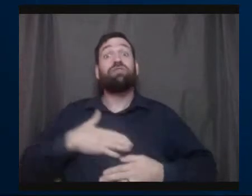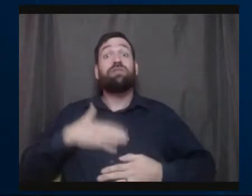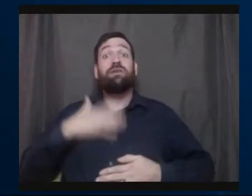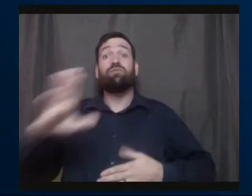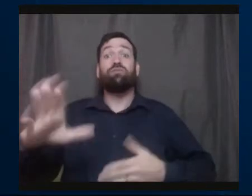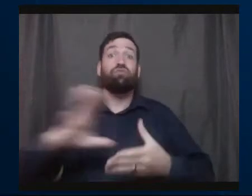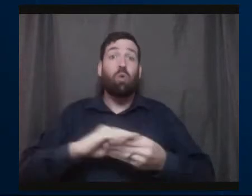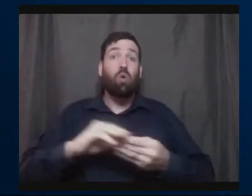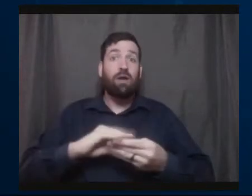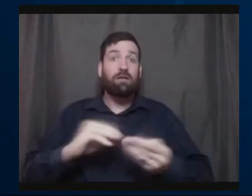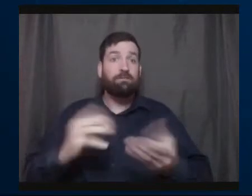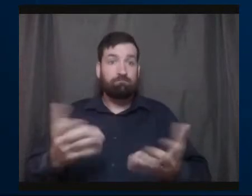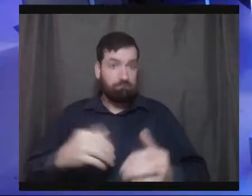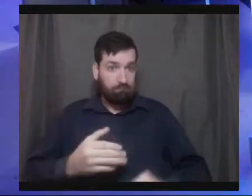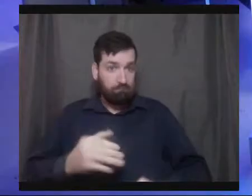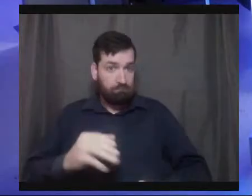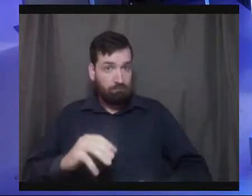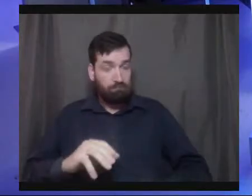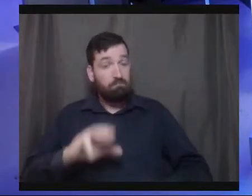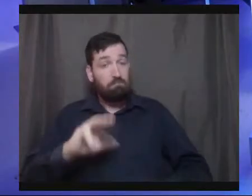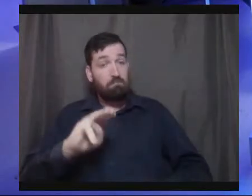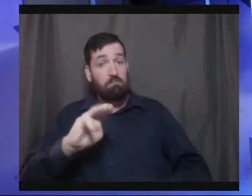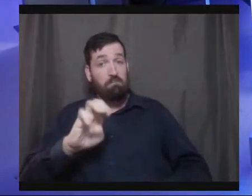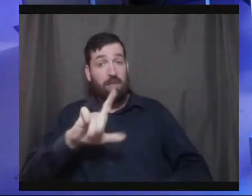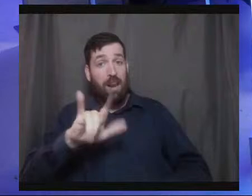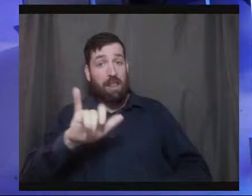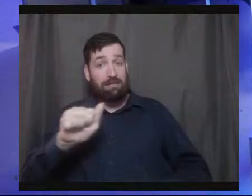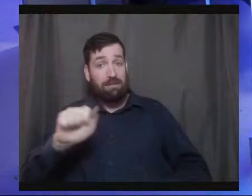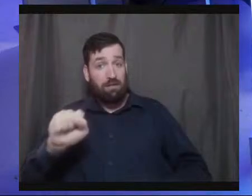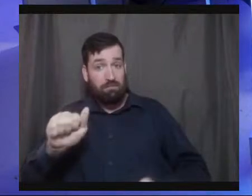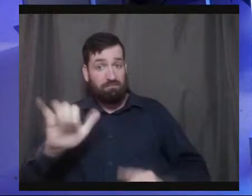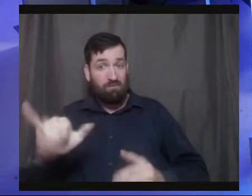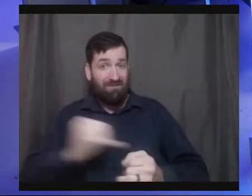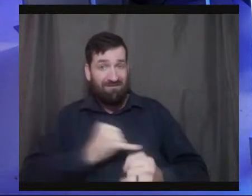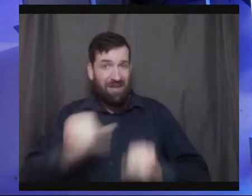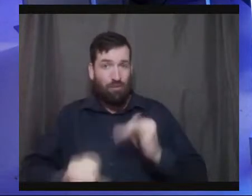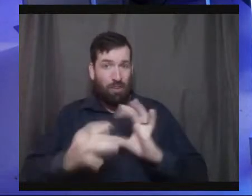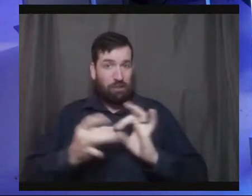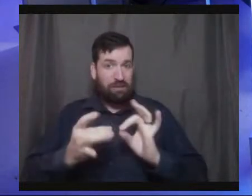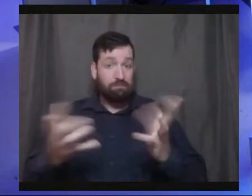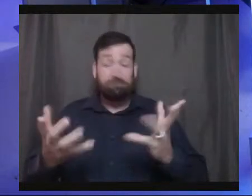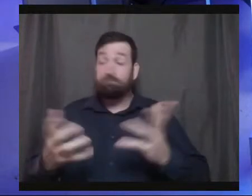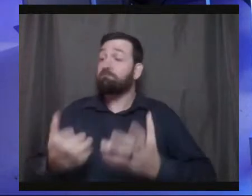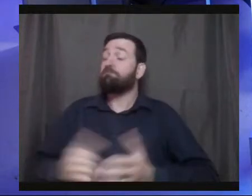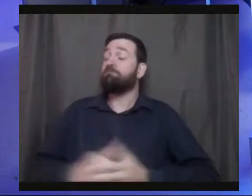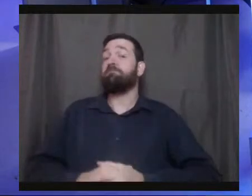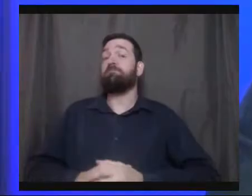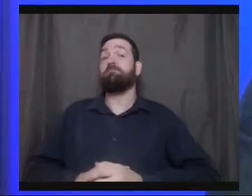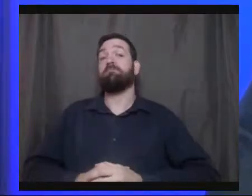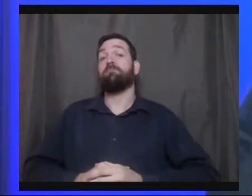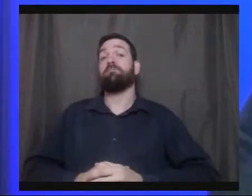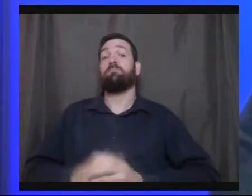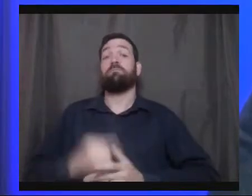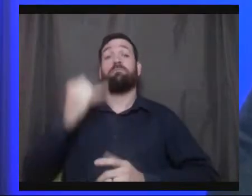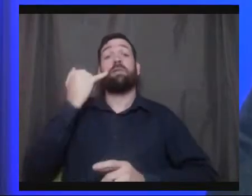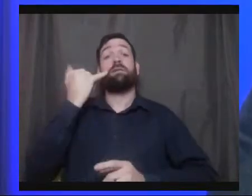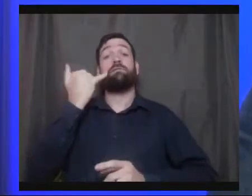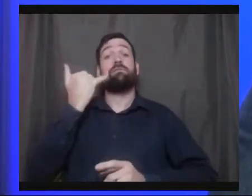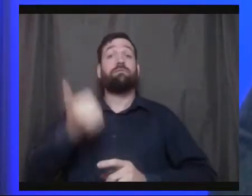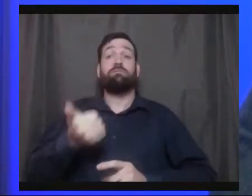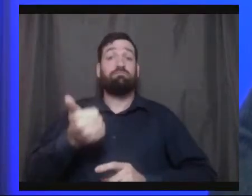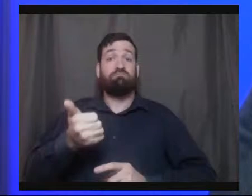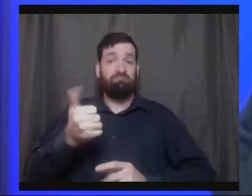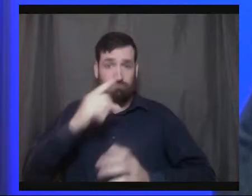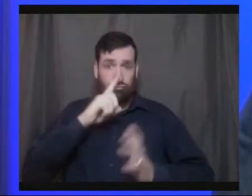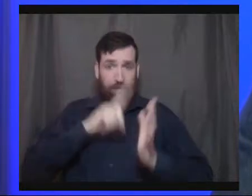you just share your final thoughts for our audience. I guess my final thoughts on this would be, if you are doing your research and you feel